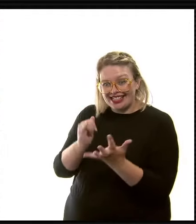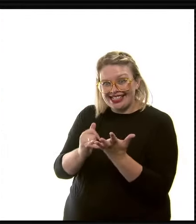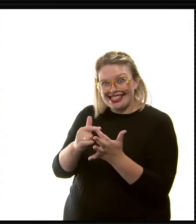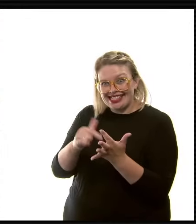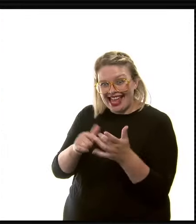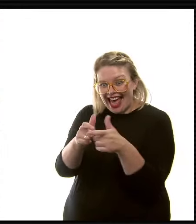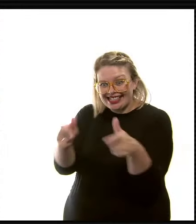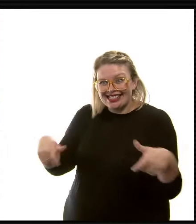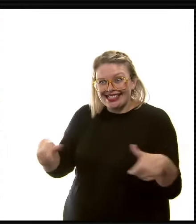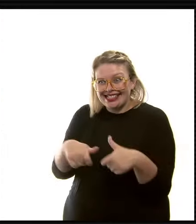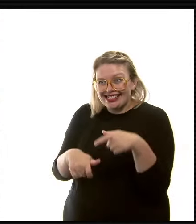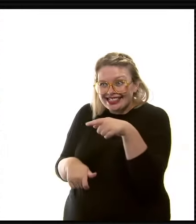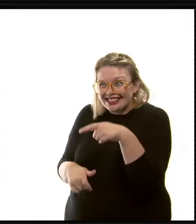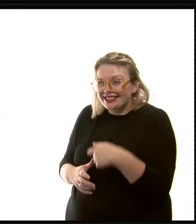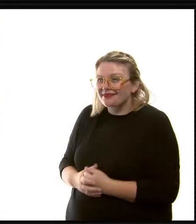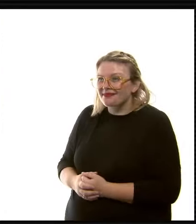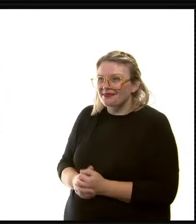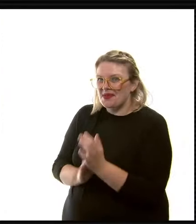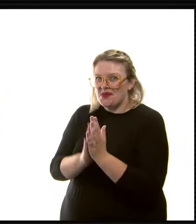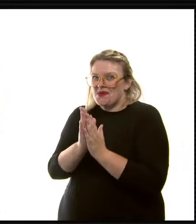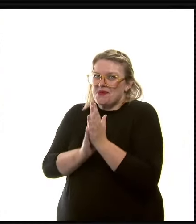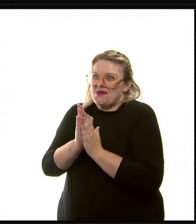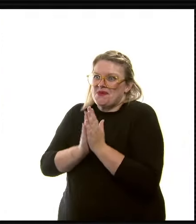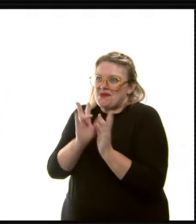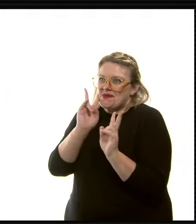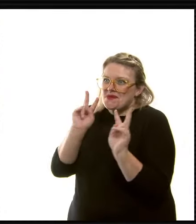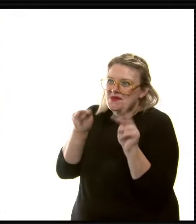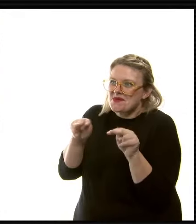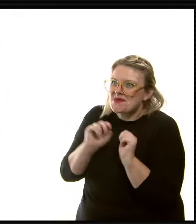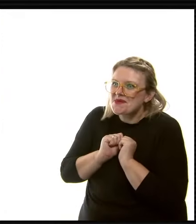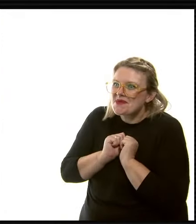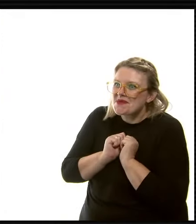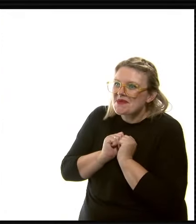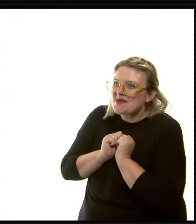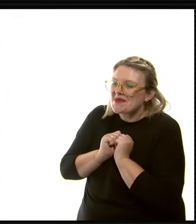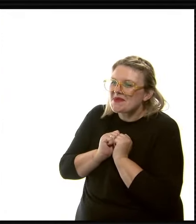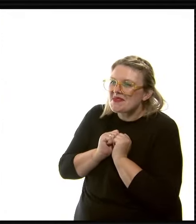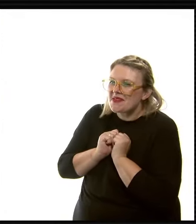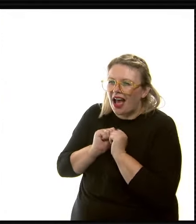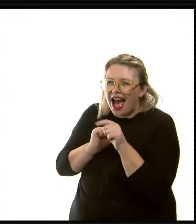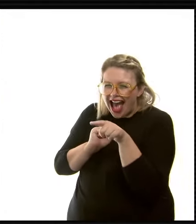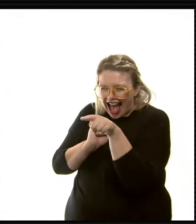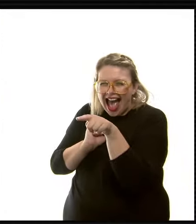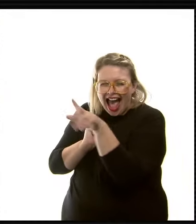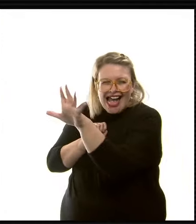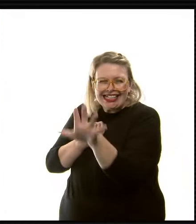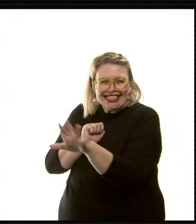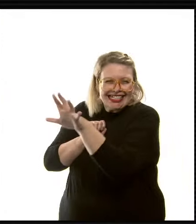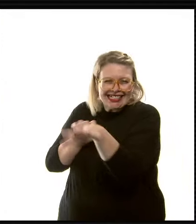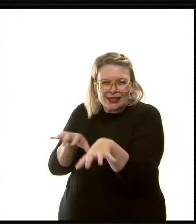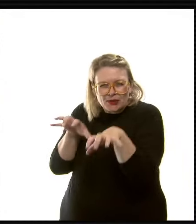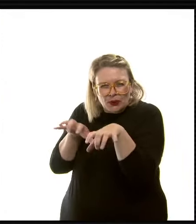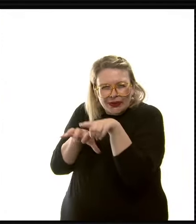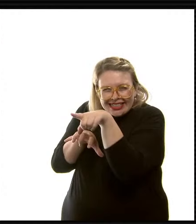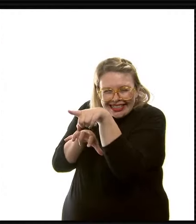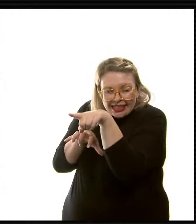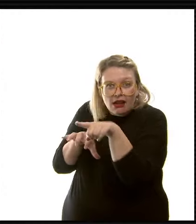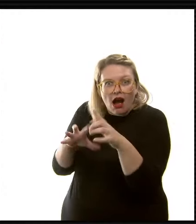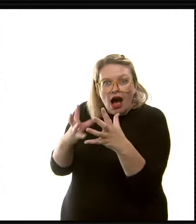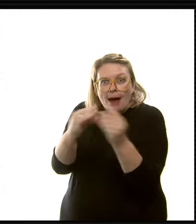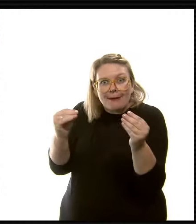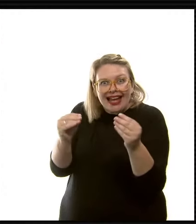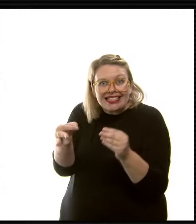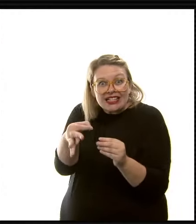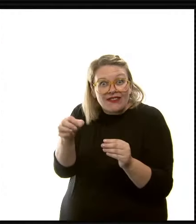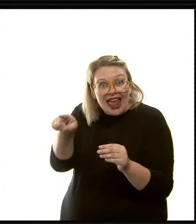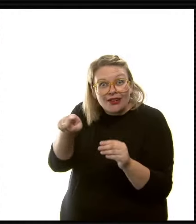sets. Can we see the sets? Let's have a look straight away. I definitely recognize this sort of spooky location. It's the abandoned village, right? Can you tell us a bit